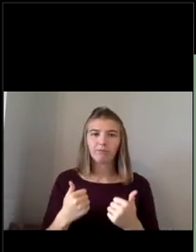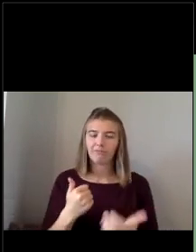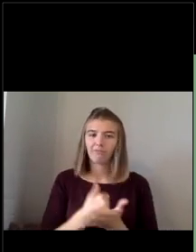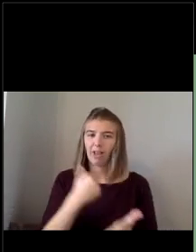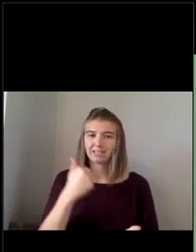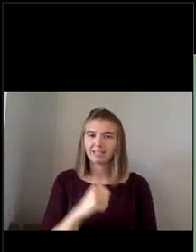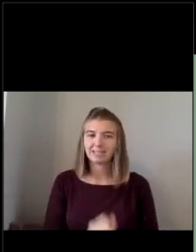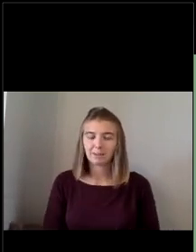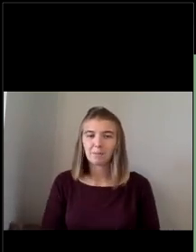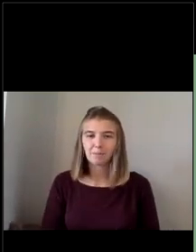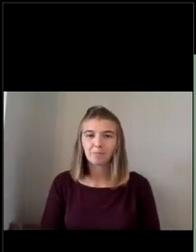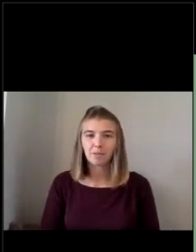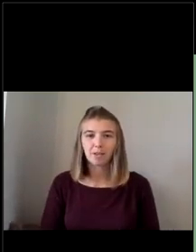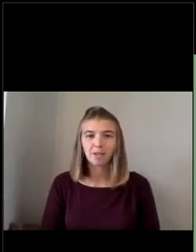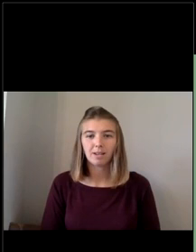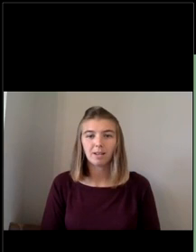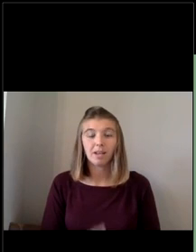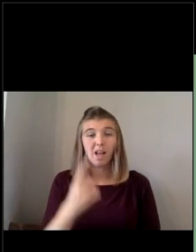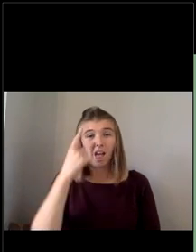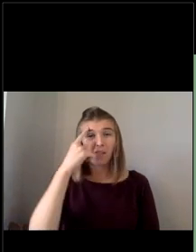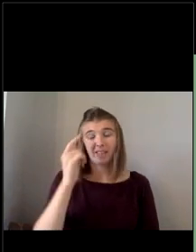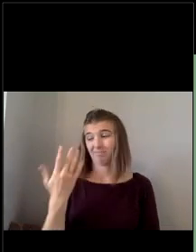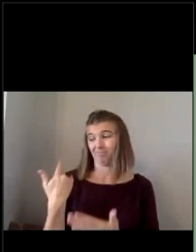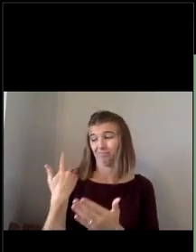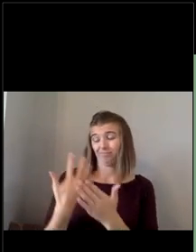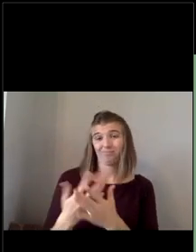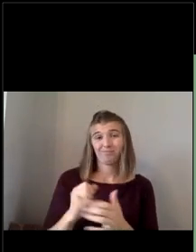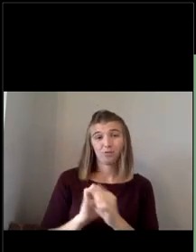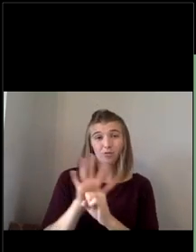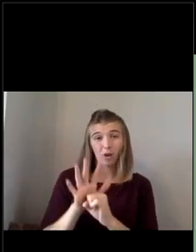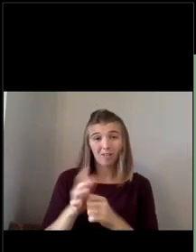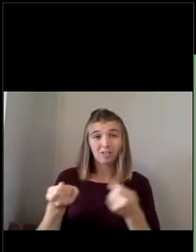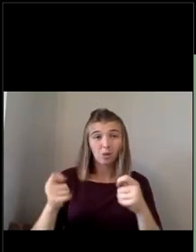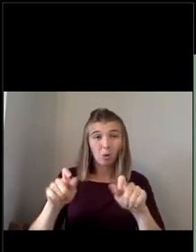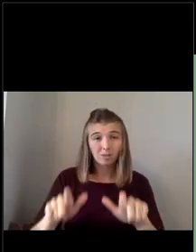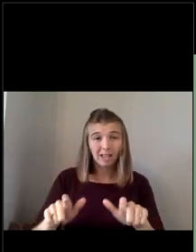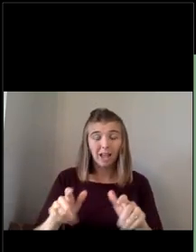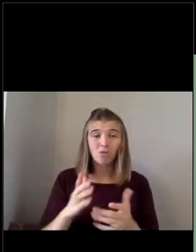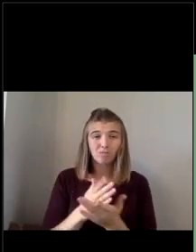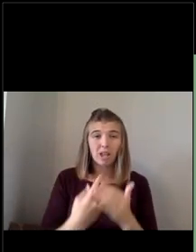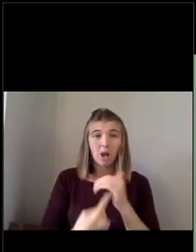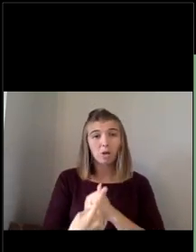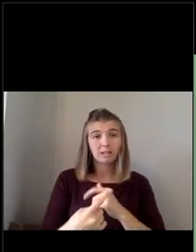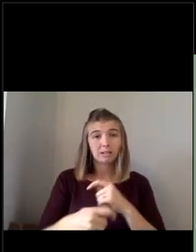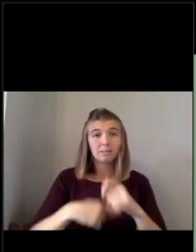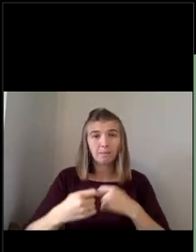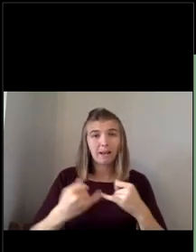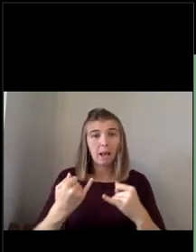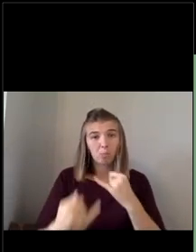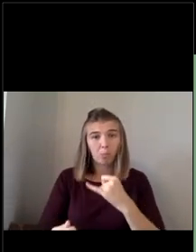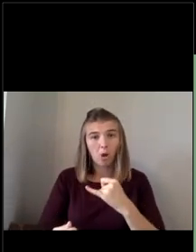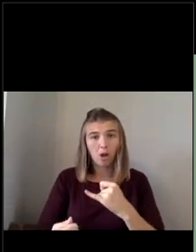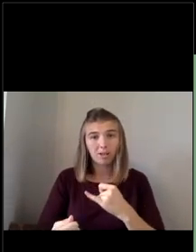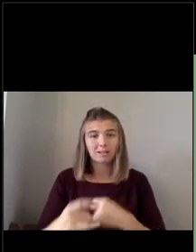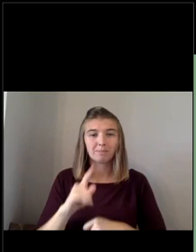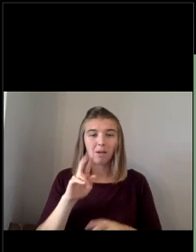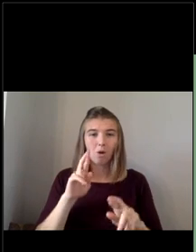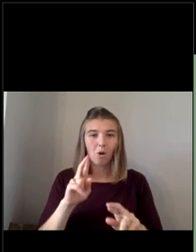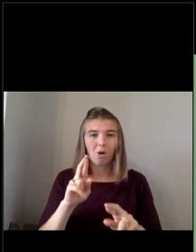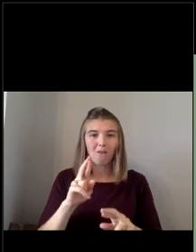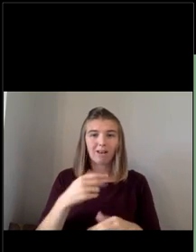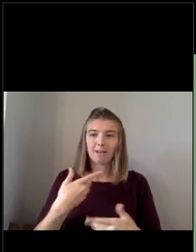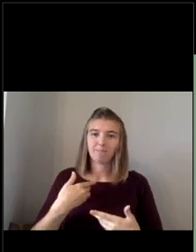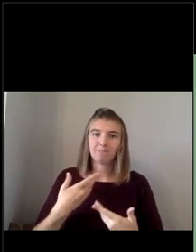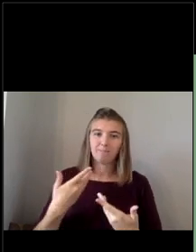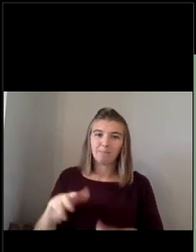of isolation has been intensified by the pandemic as well. But I believe that we can work through some of these examples that I've given in helping to